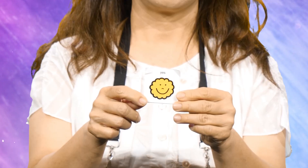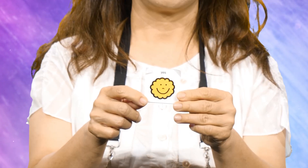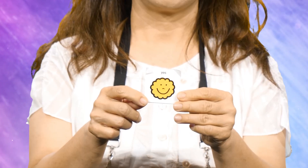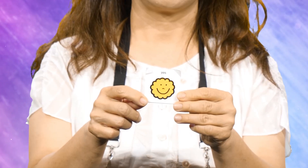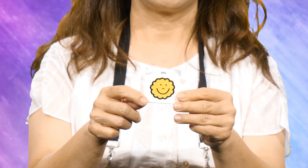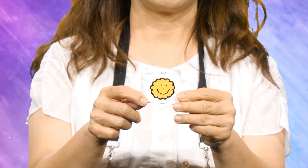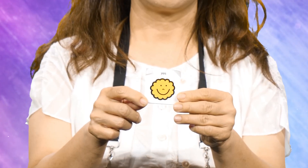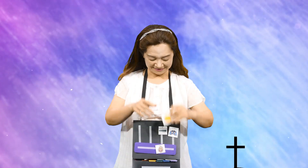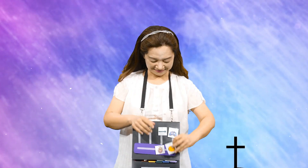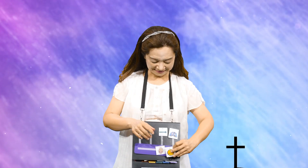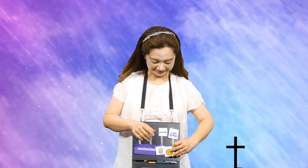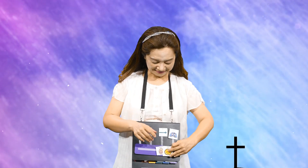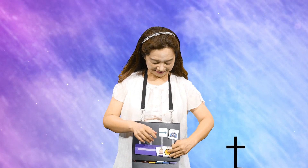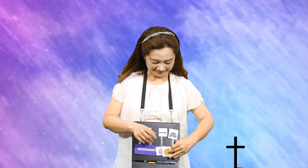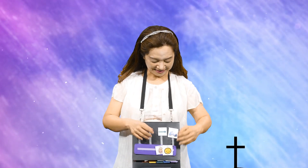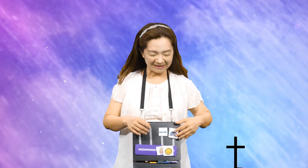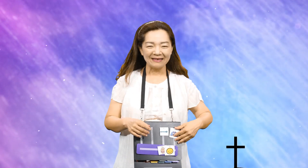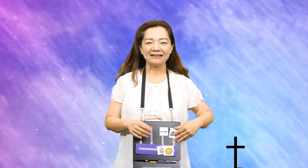Yes.